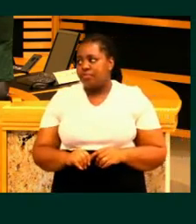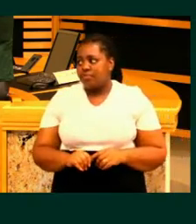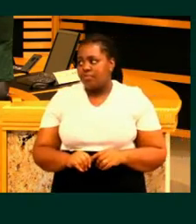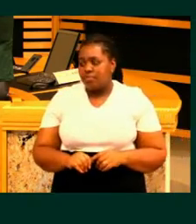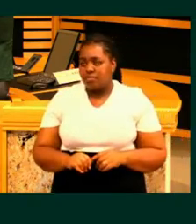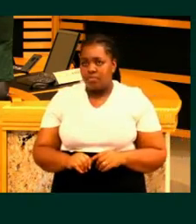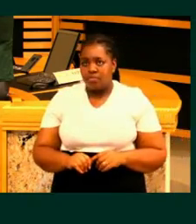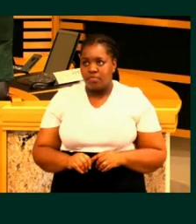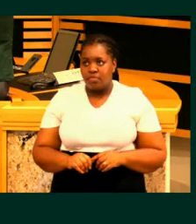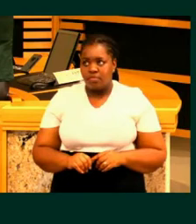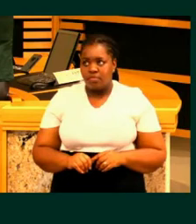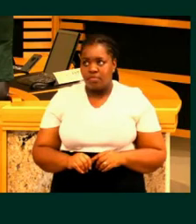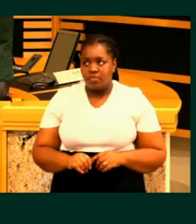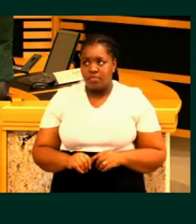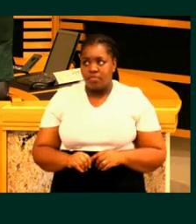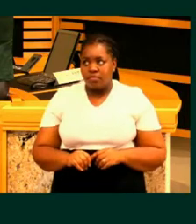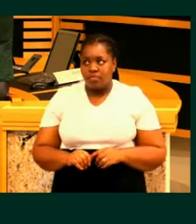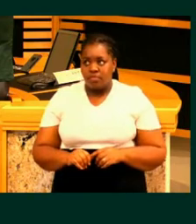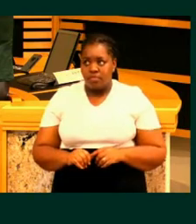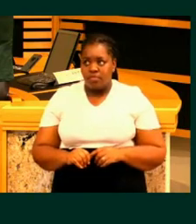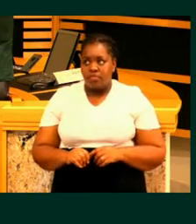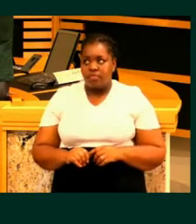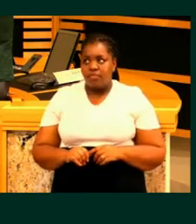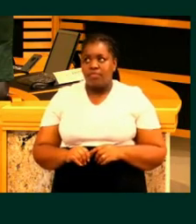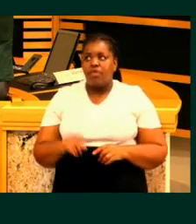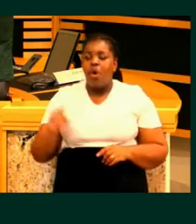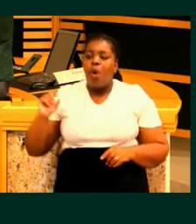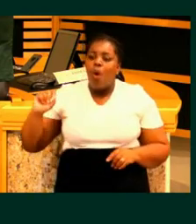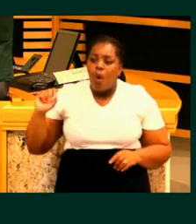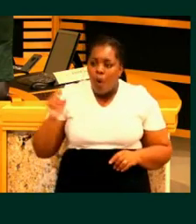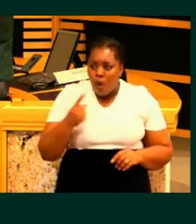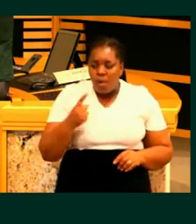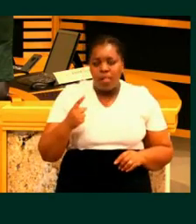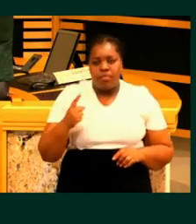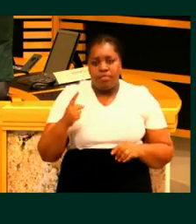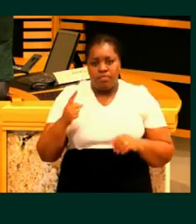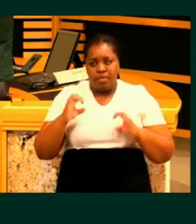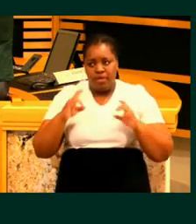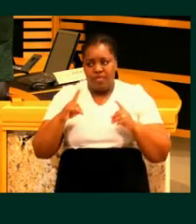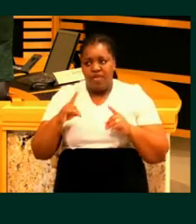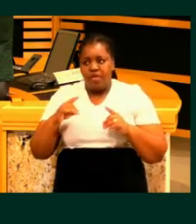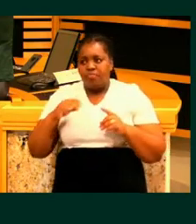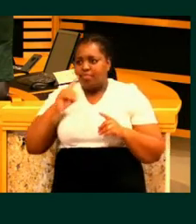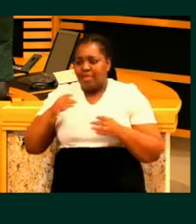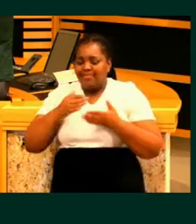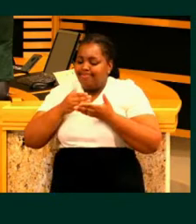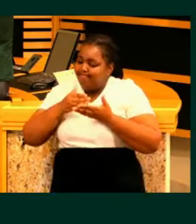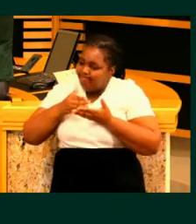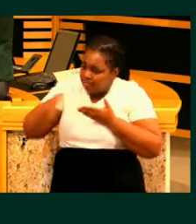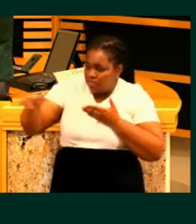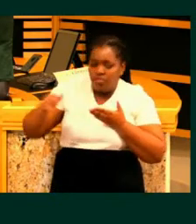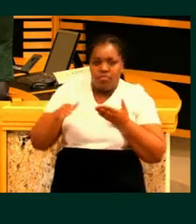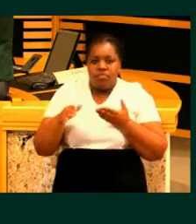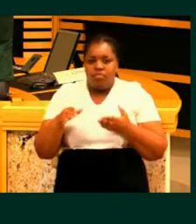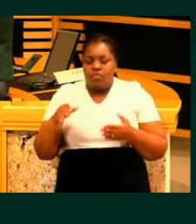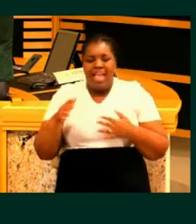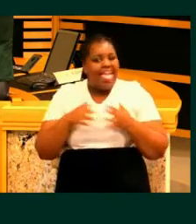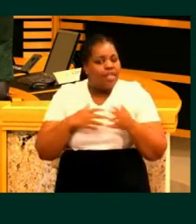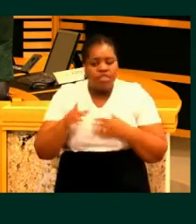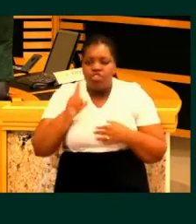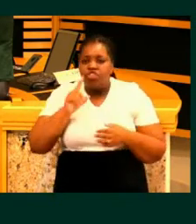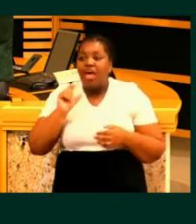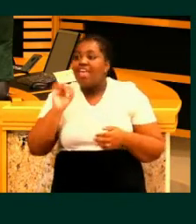misconduct that compels all proval Department of Education to dismiss any educator found guilty of